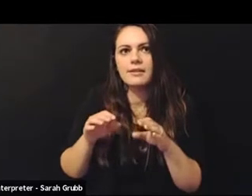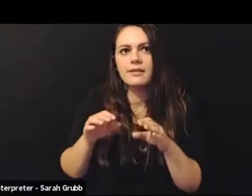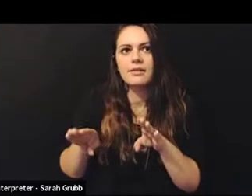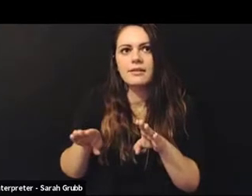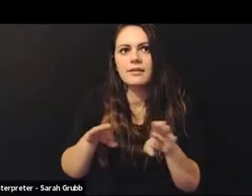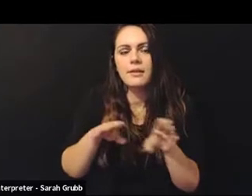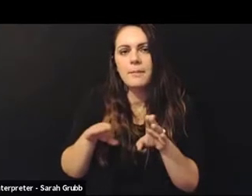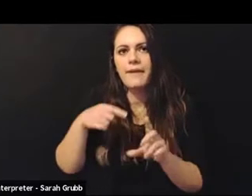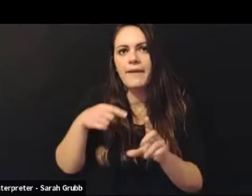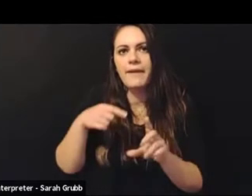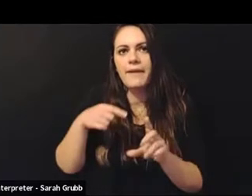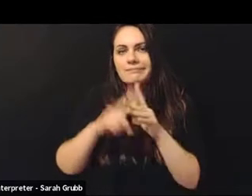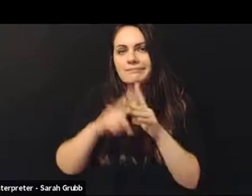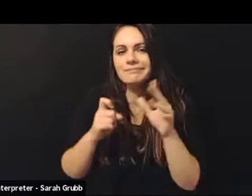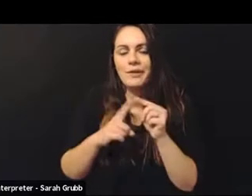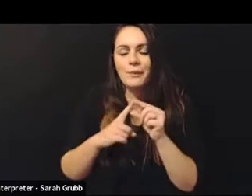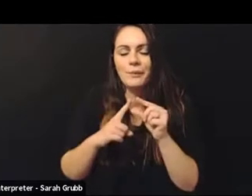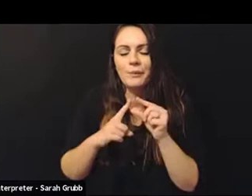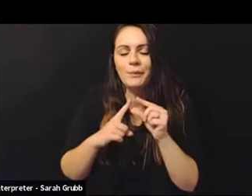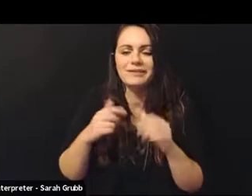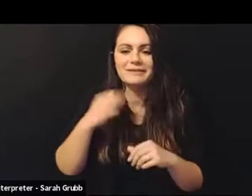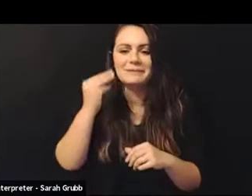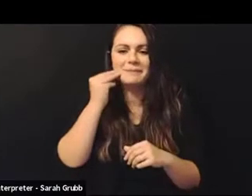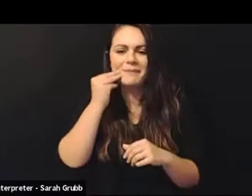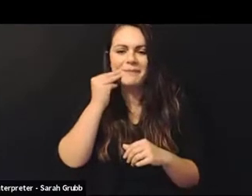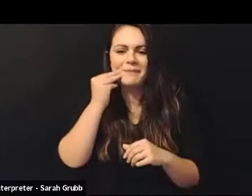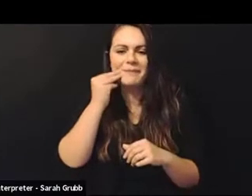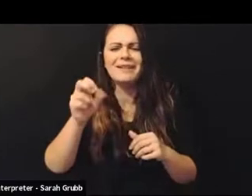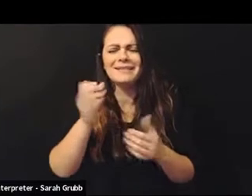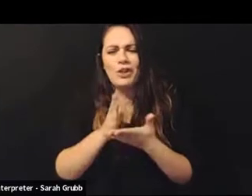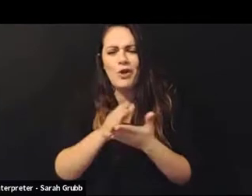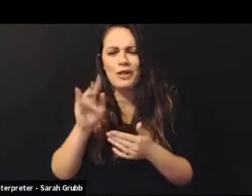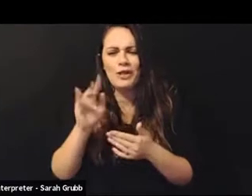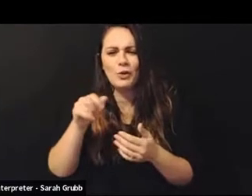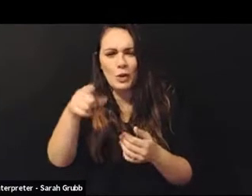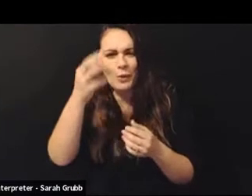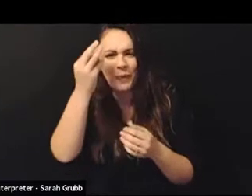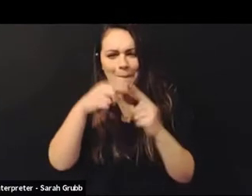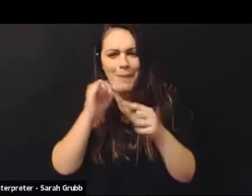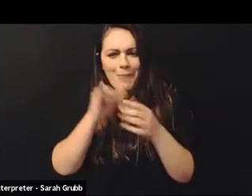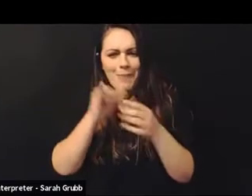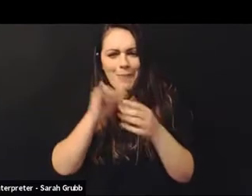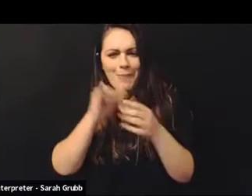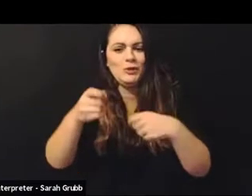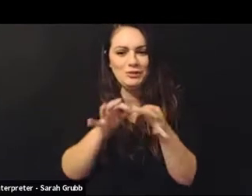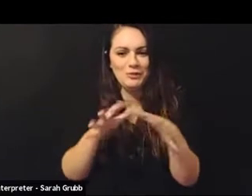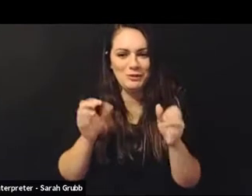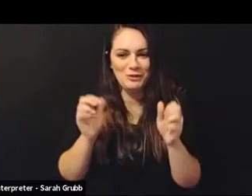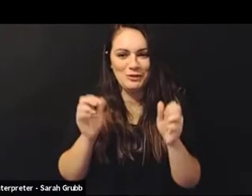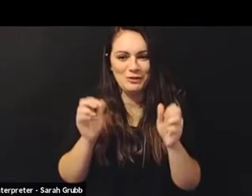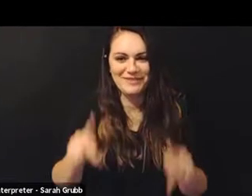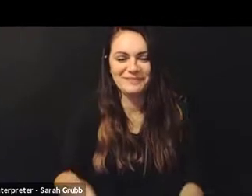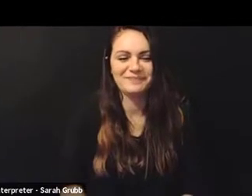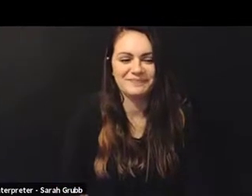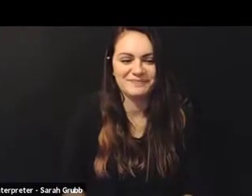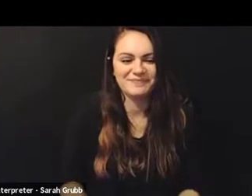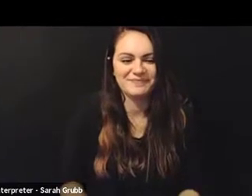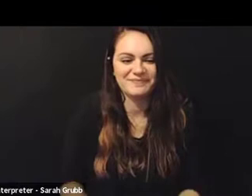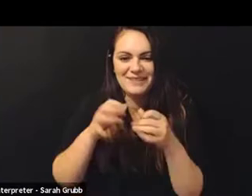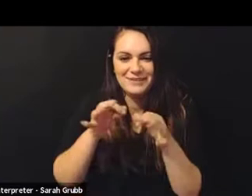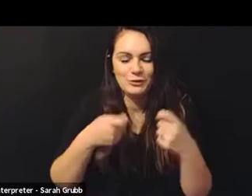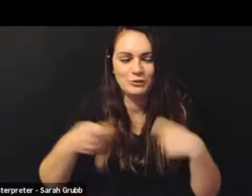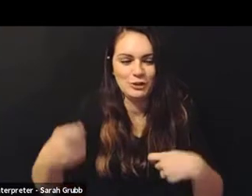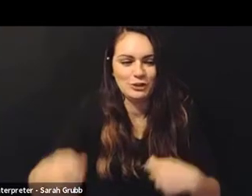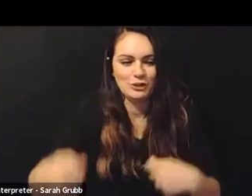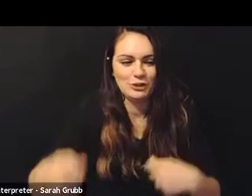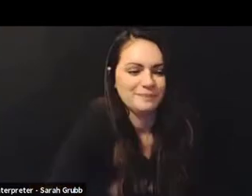It's getting late. It's okay, Julie. Let's go and do an interpreter switch while you think about that for a second, okay? And this will be the last interpreter switch.